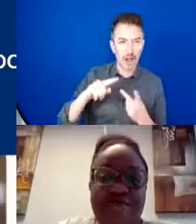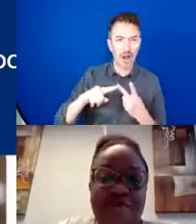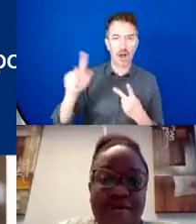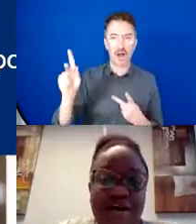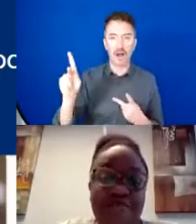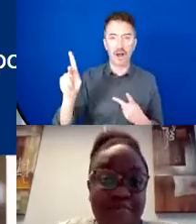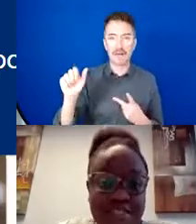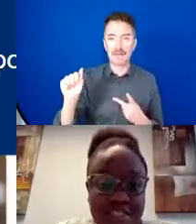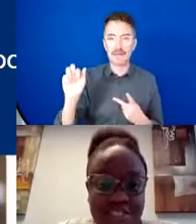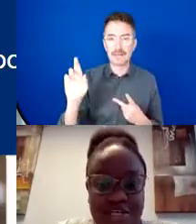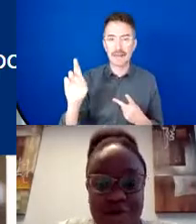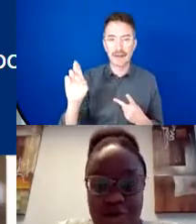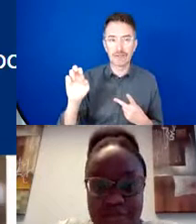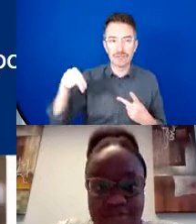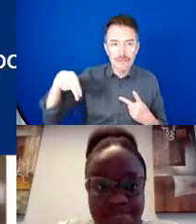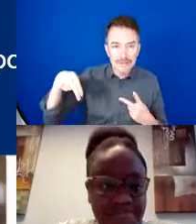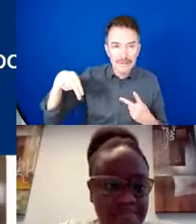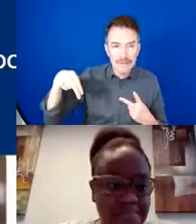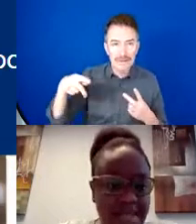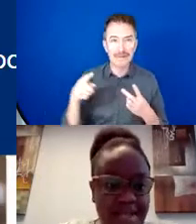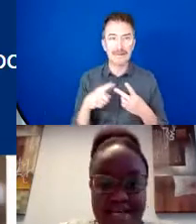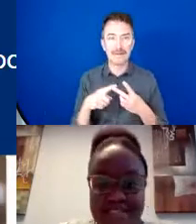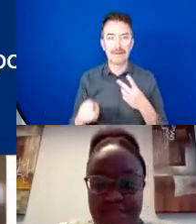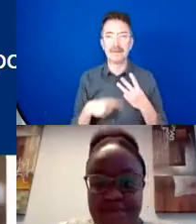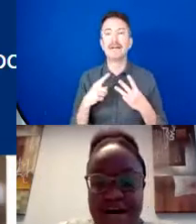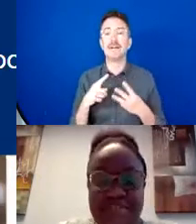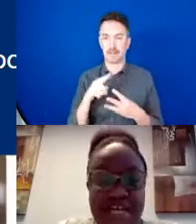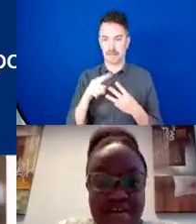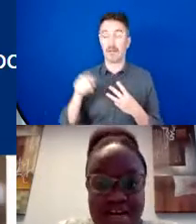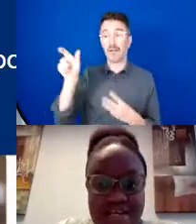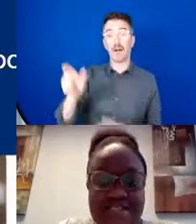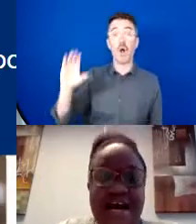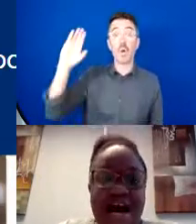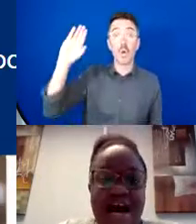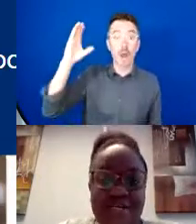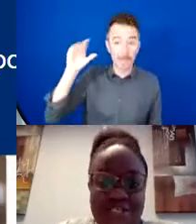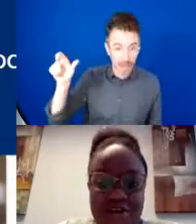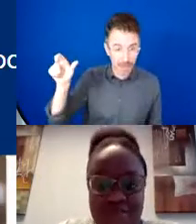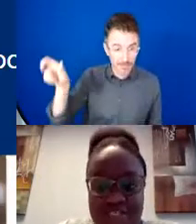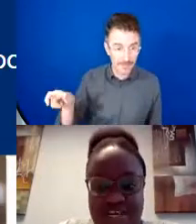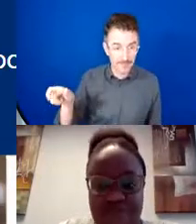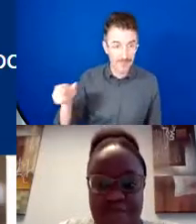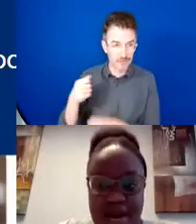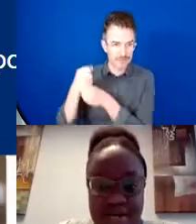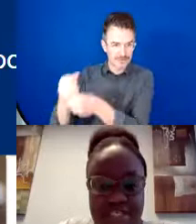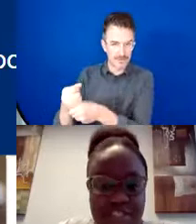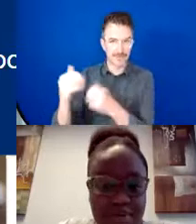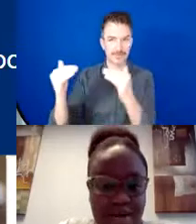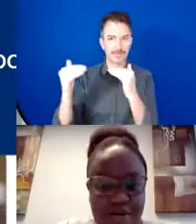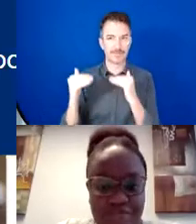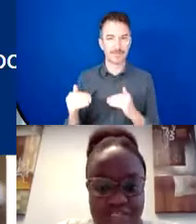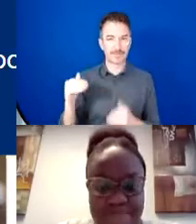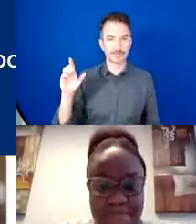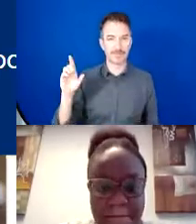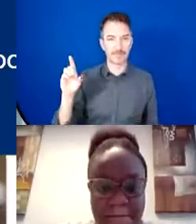and co-founder of the Biz Nation in Colombia. And lastly, we do have Zaira Lines, our Jesse officer from IREX